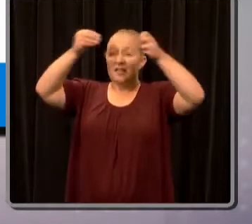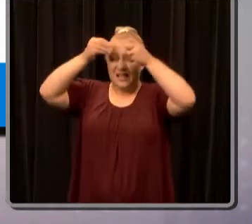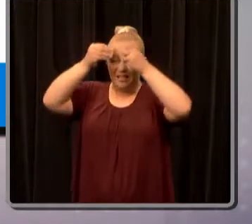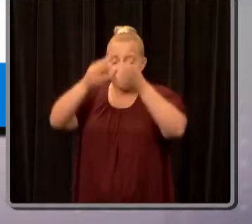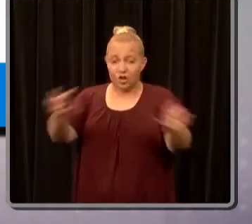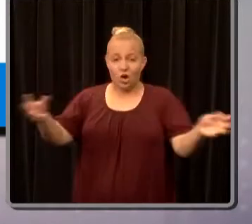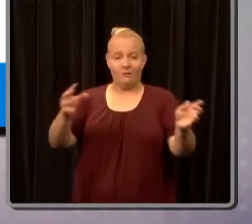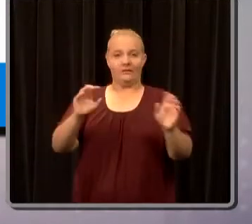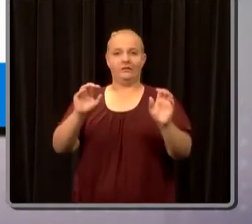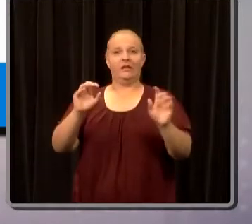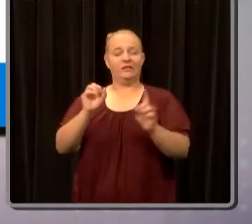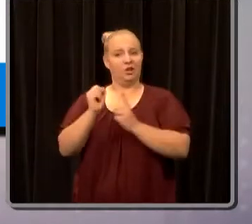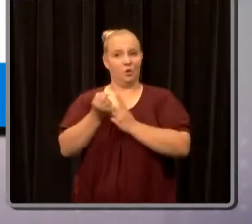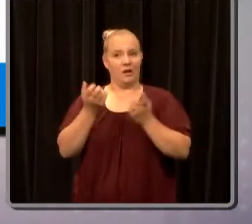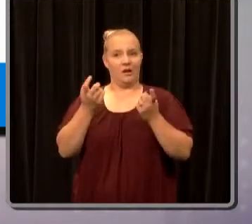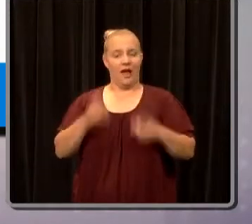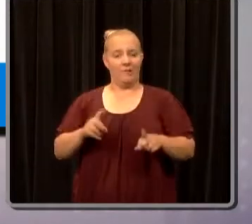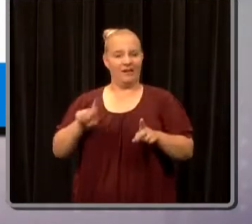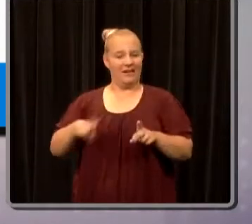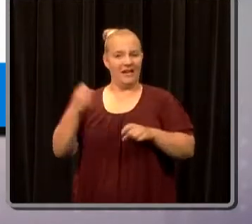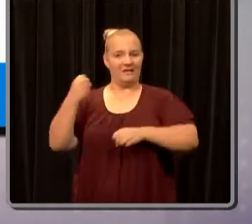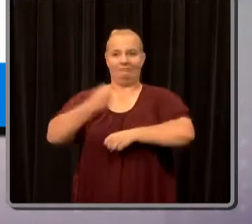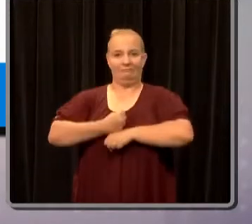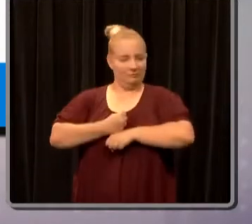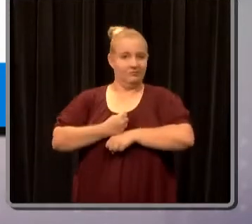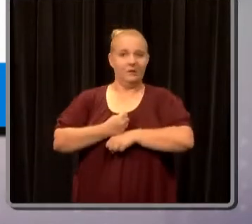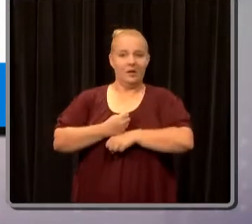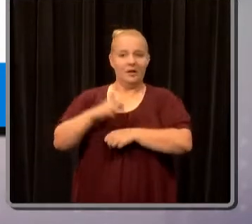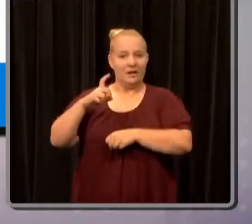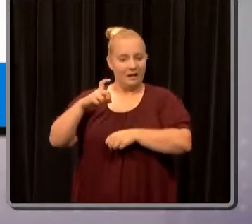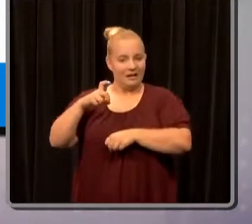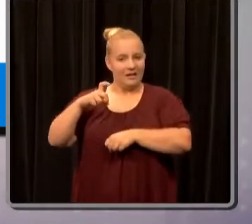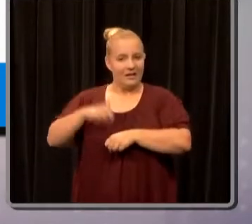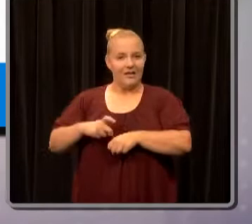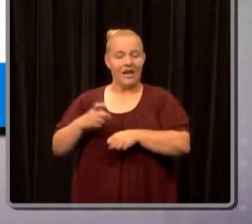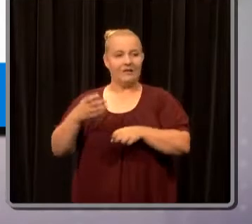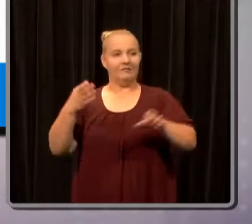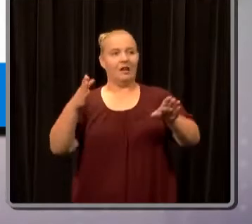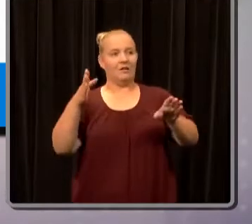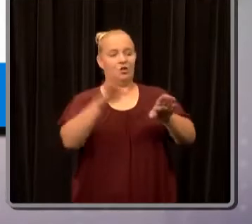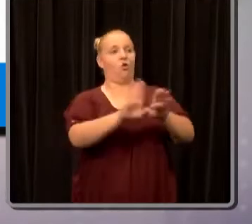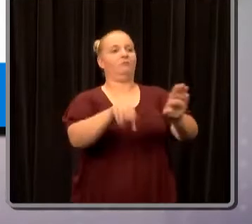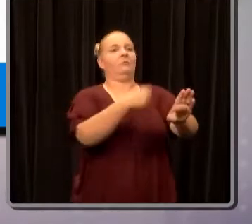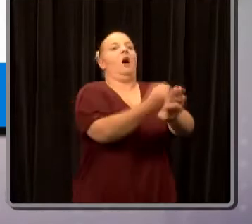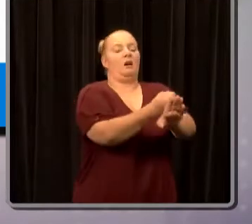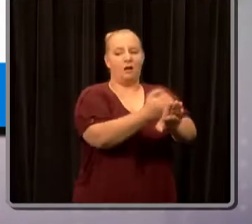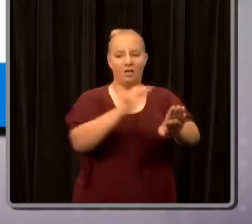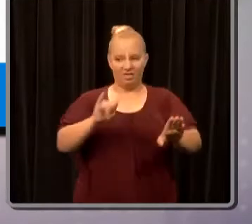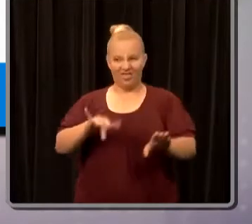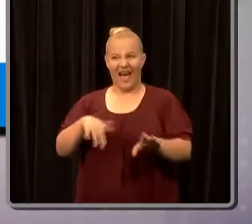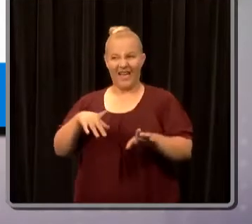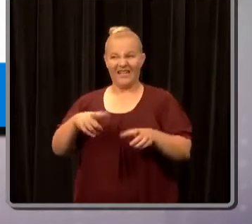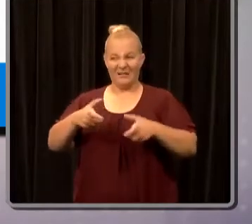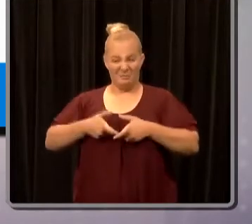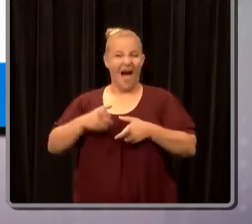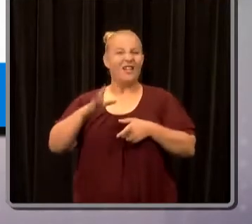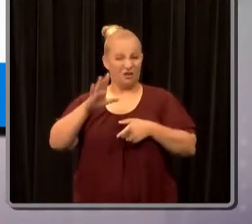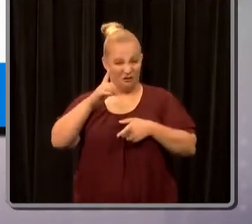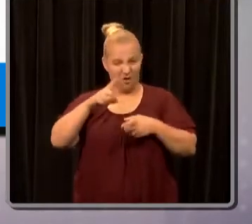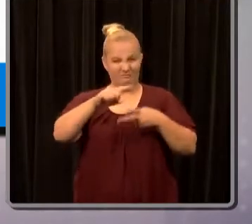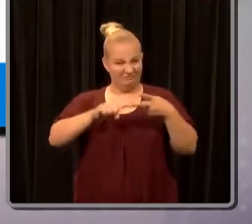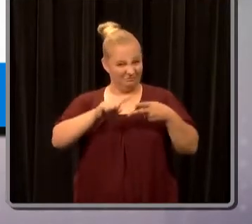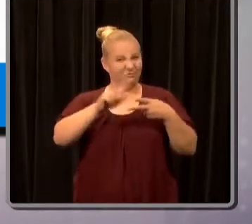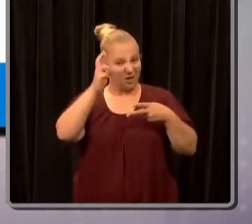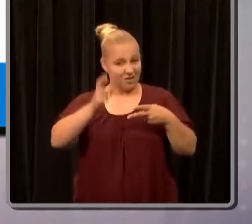in the building that there's a situation that we need to be in lockdown for, and we need to get behind a closed door. So again, that badge functions for both of those